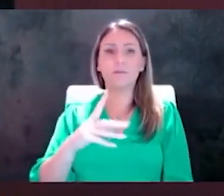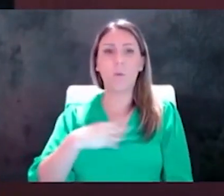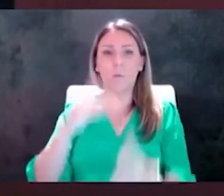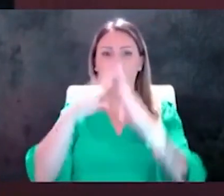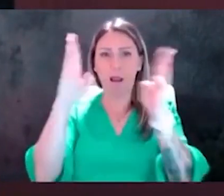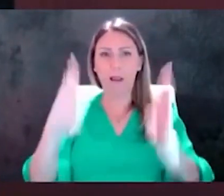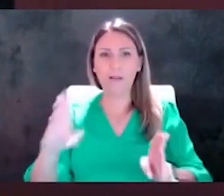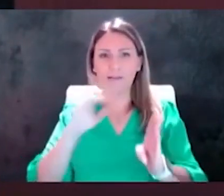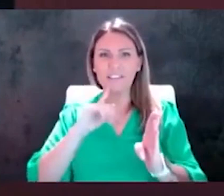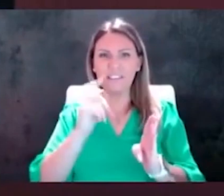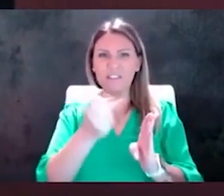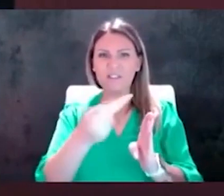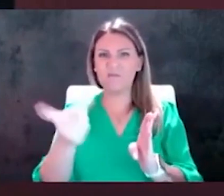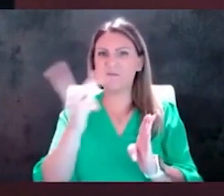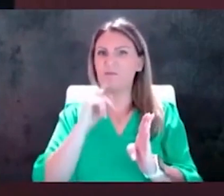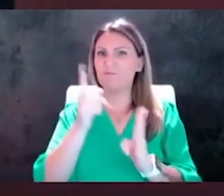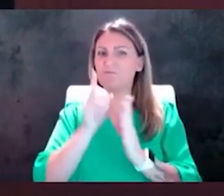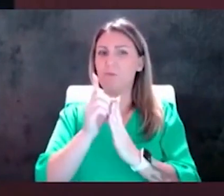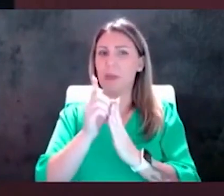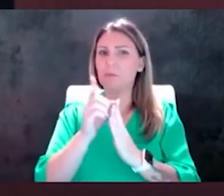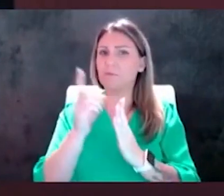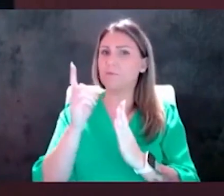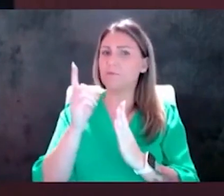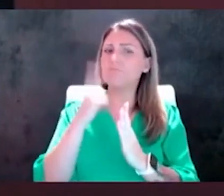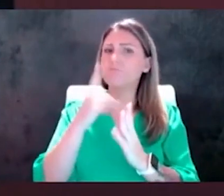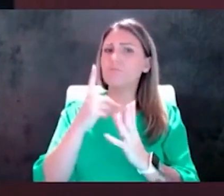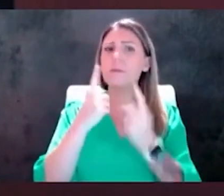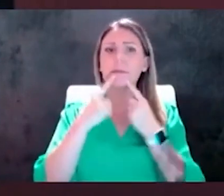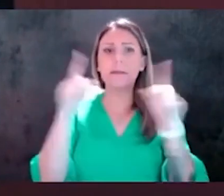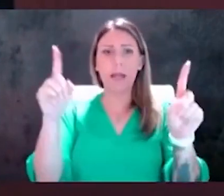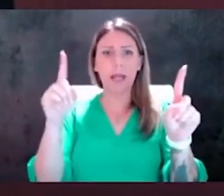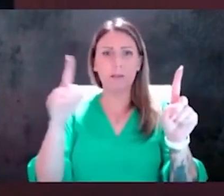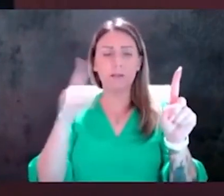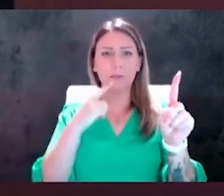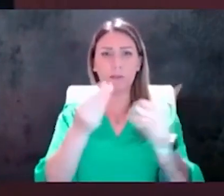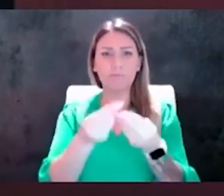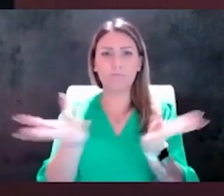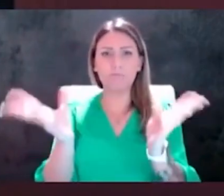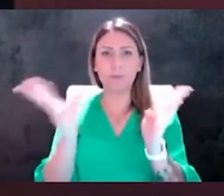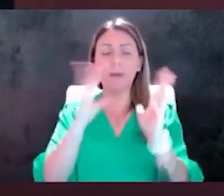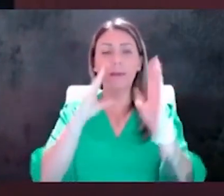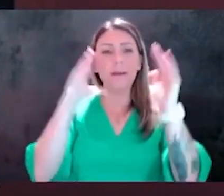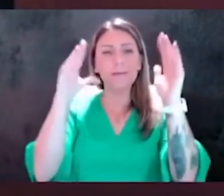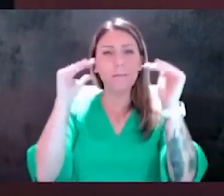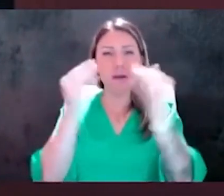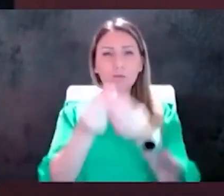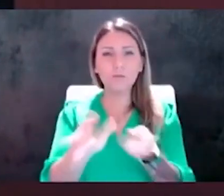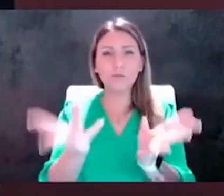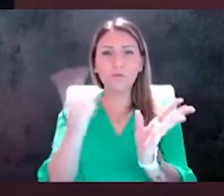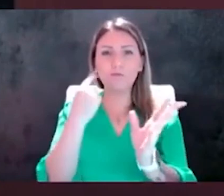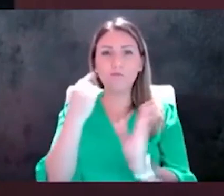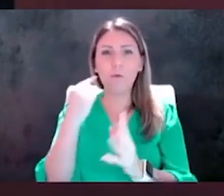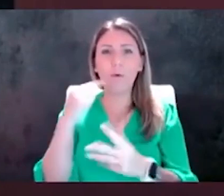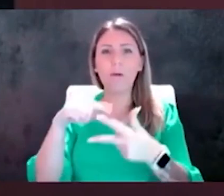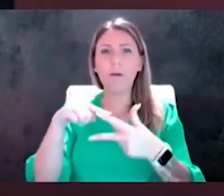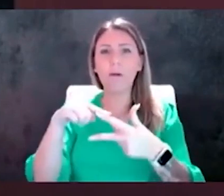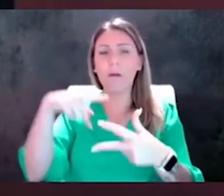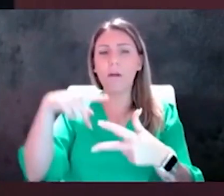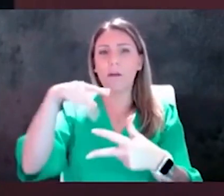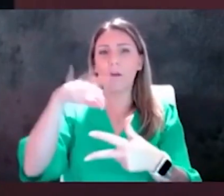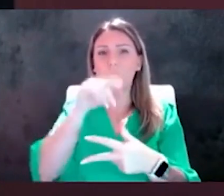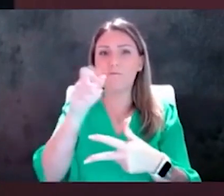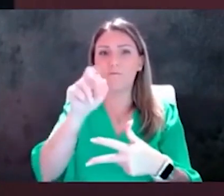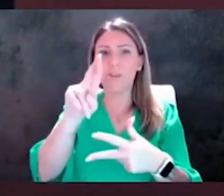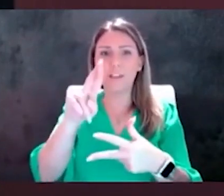actually, came out with their announcement on the potential rollout, the expected rollout for Pfizer vaccines for kids ages 5 to